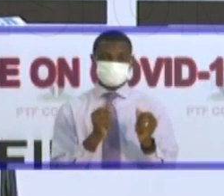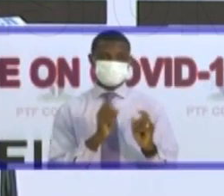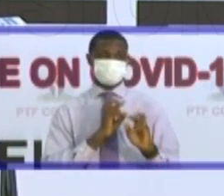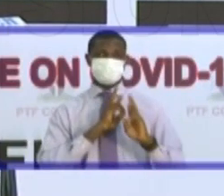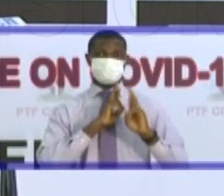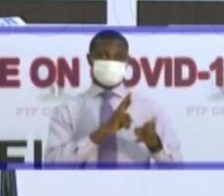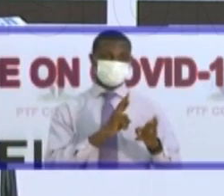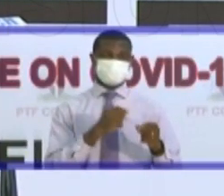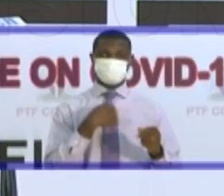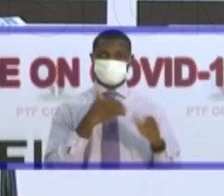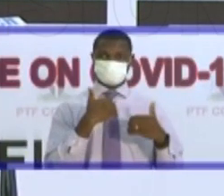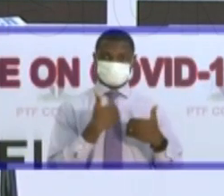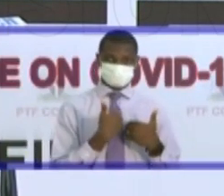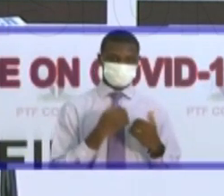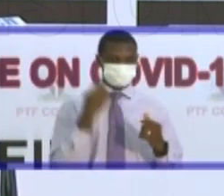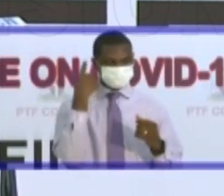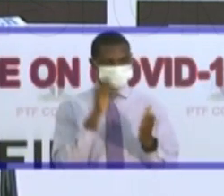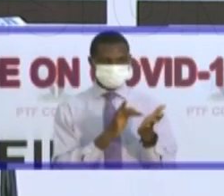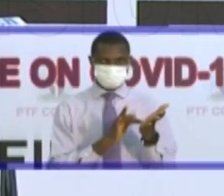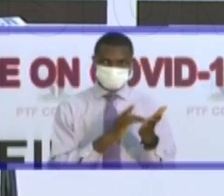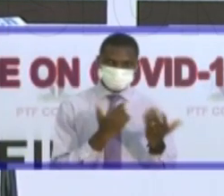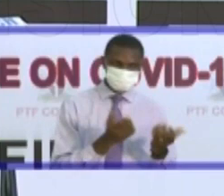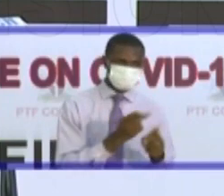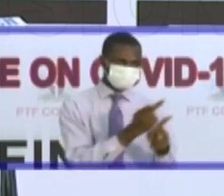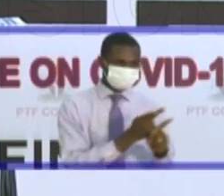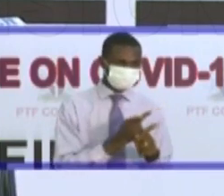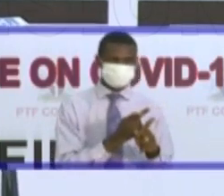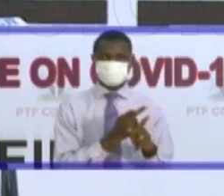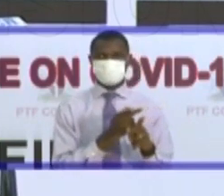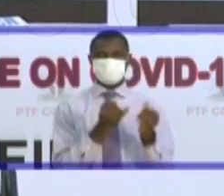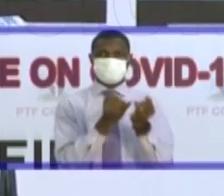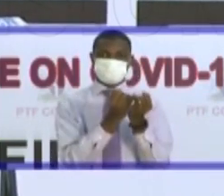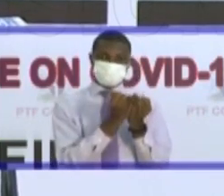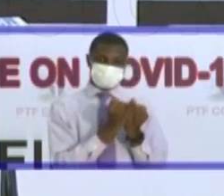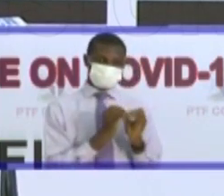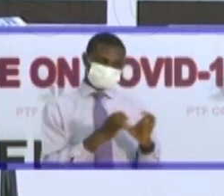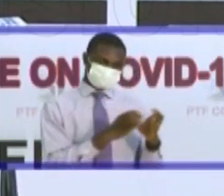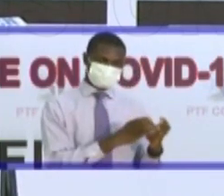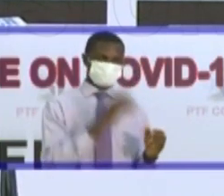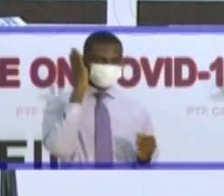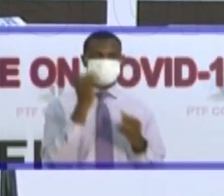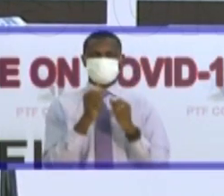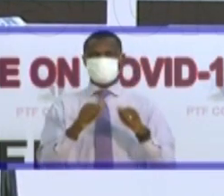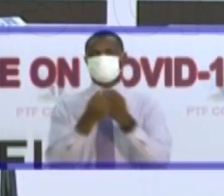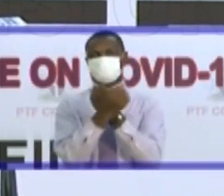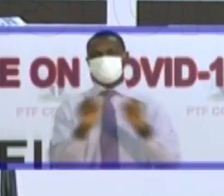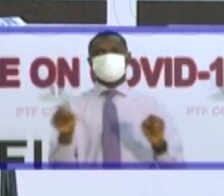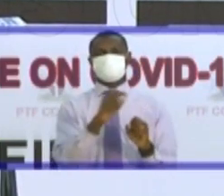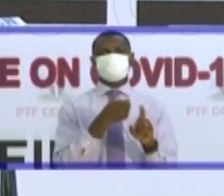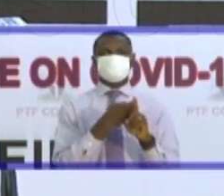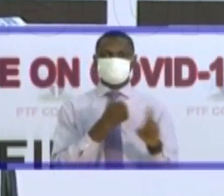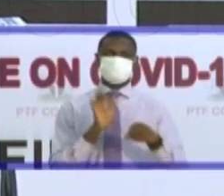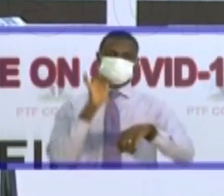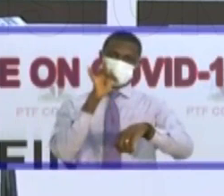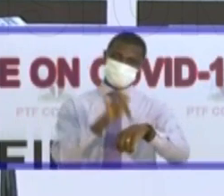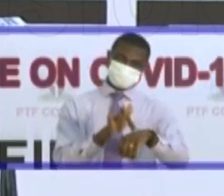treatment or quarantine, it can save you from severe complications of the infection